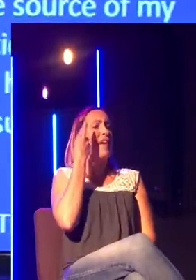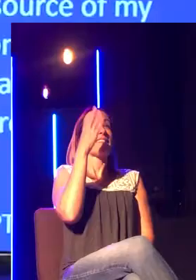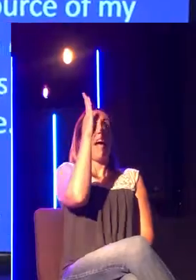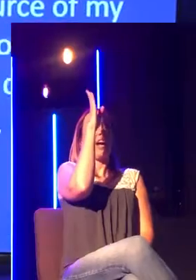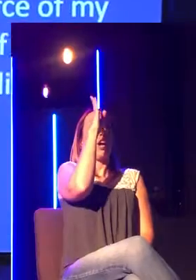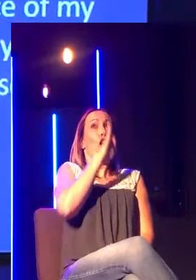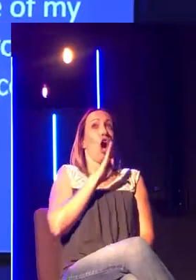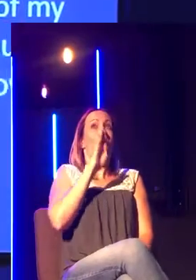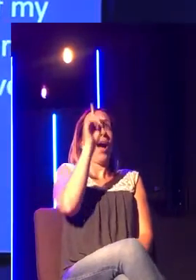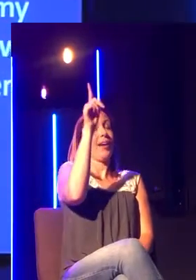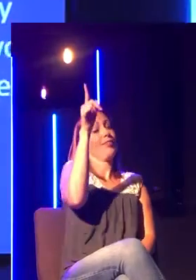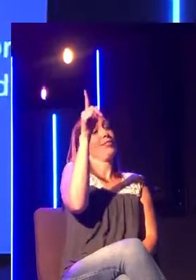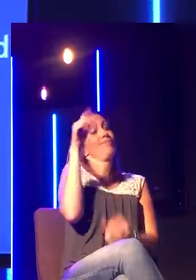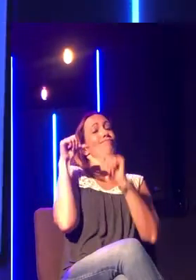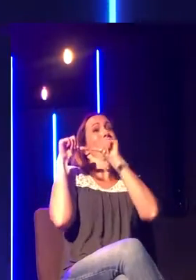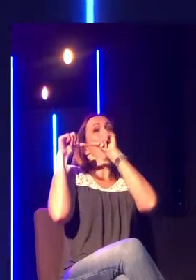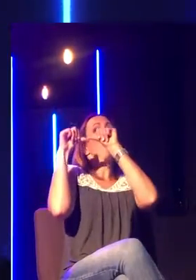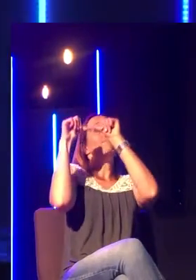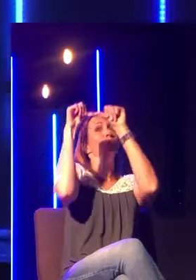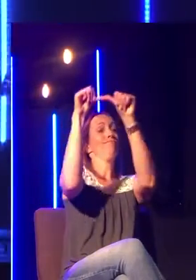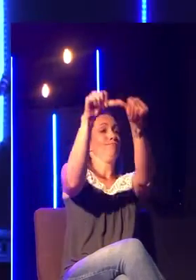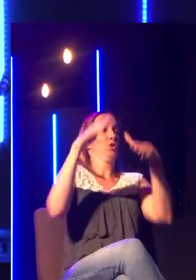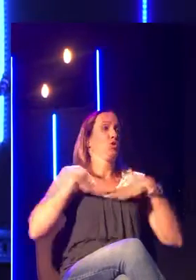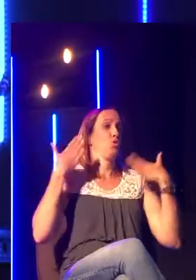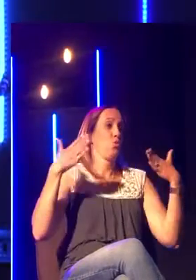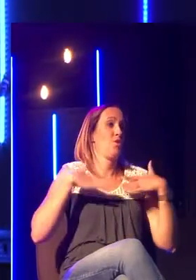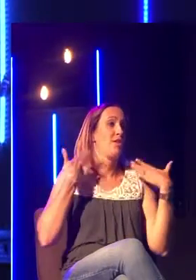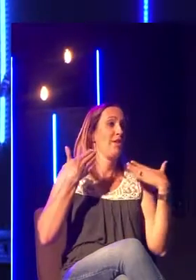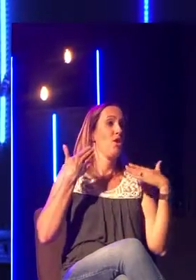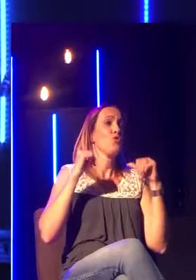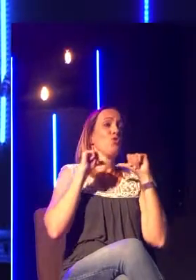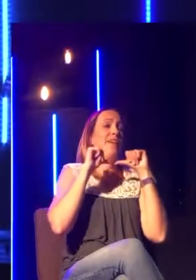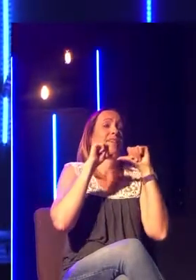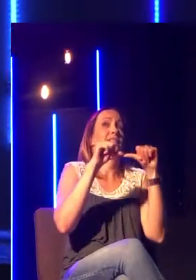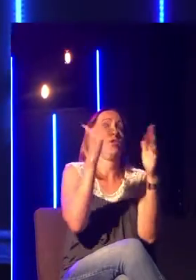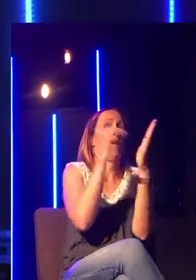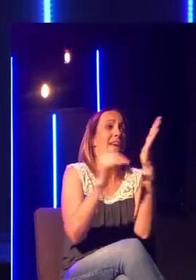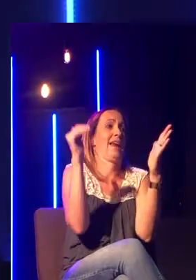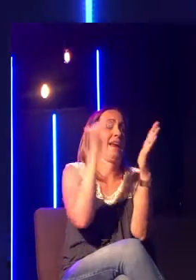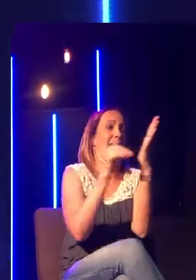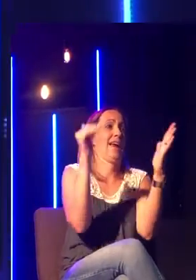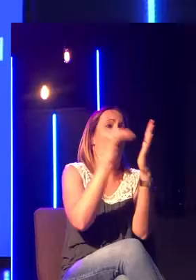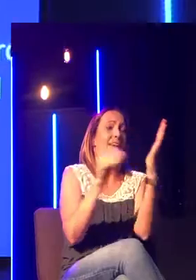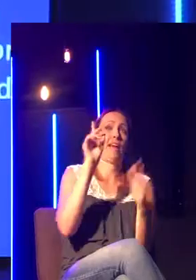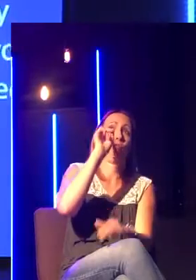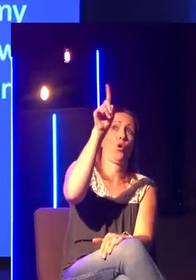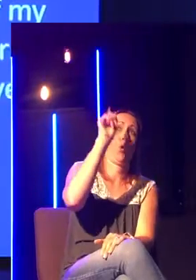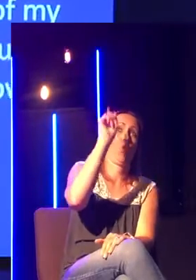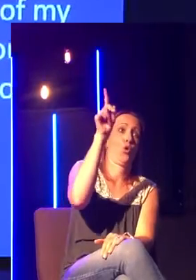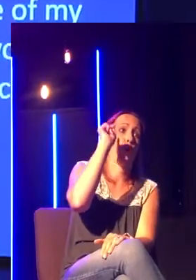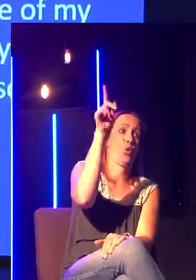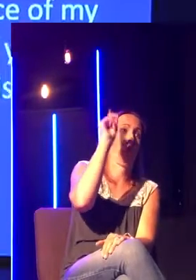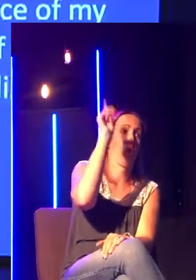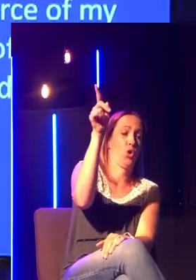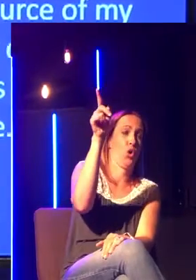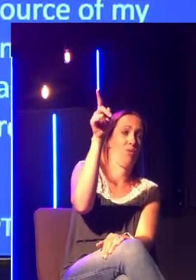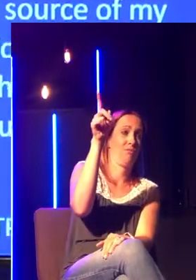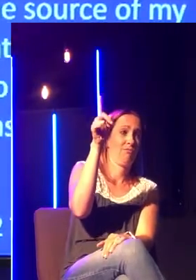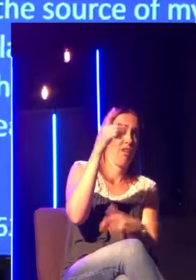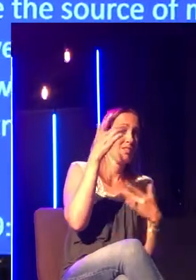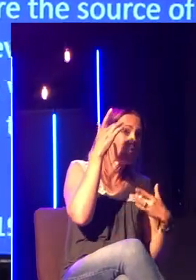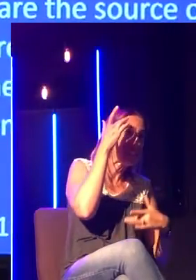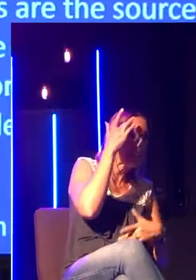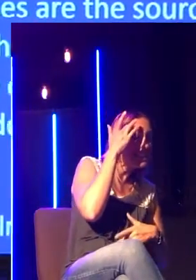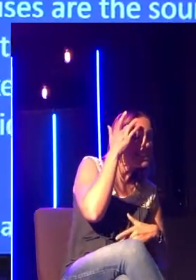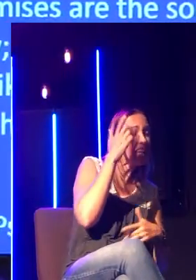source of unending joy, you can continue to go back over and over and over. Even when you get a little sick